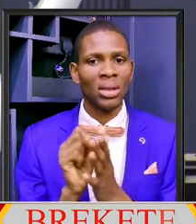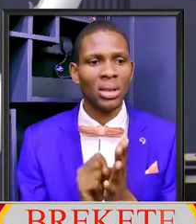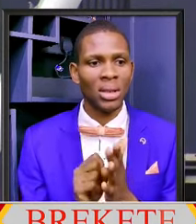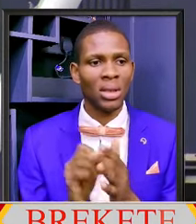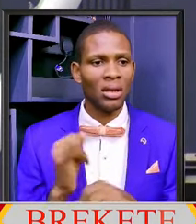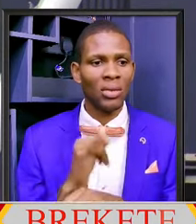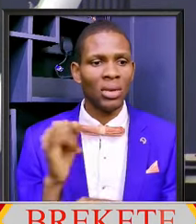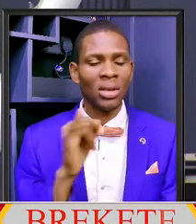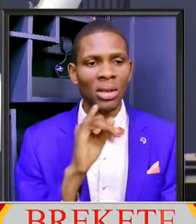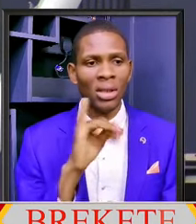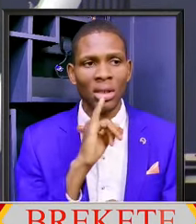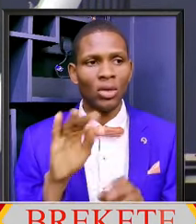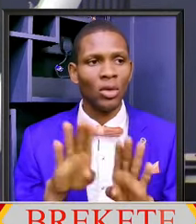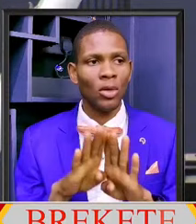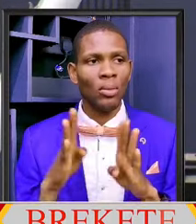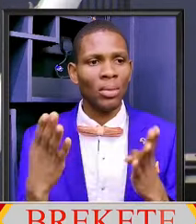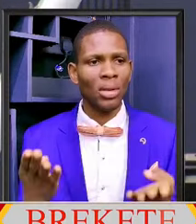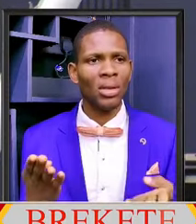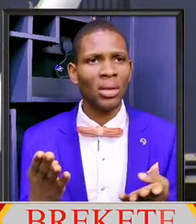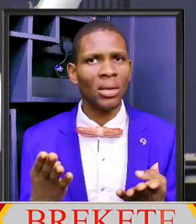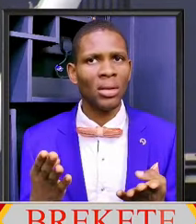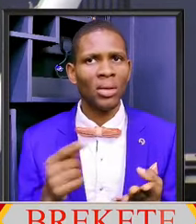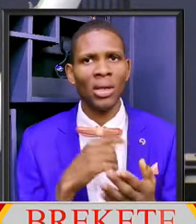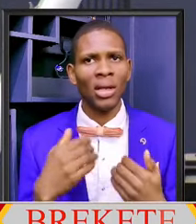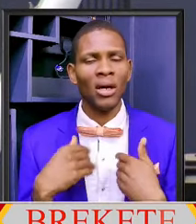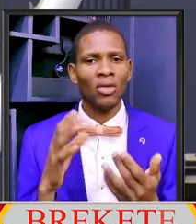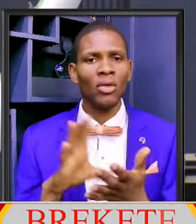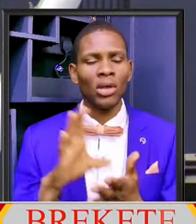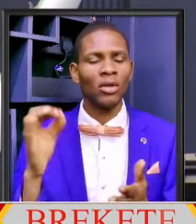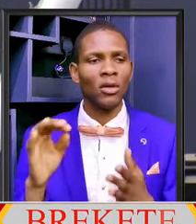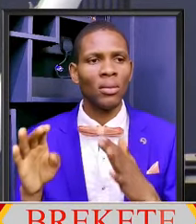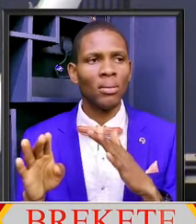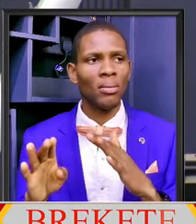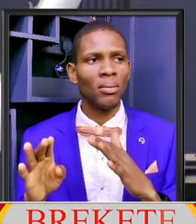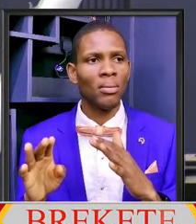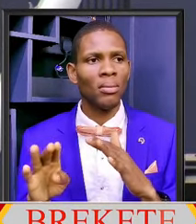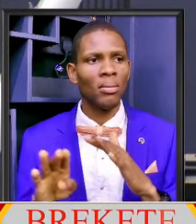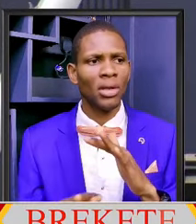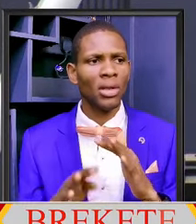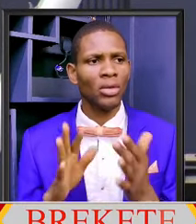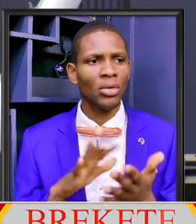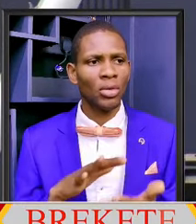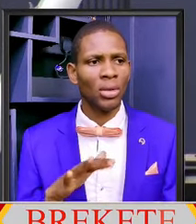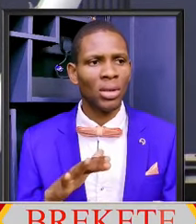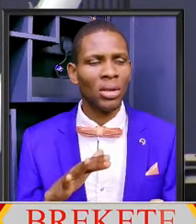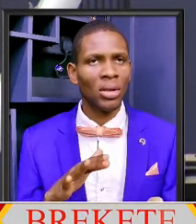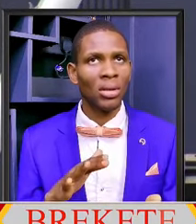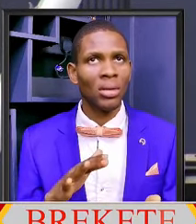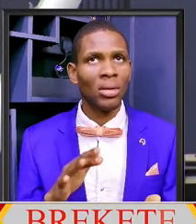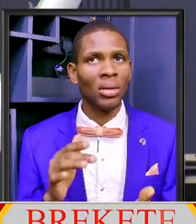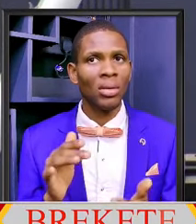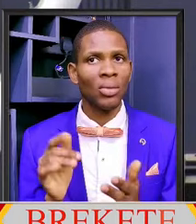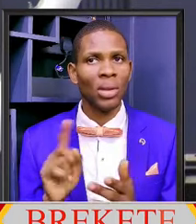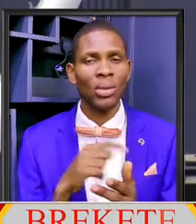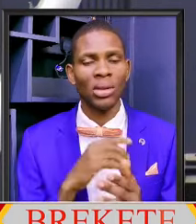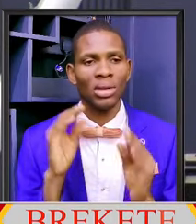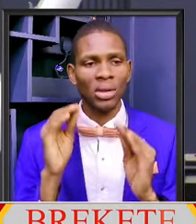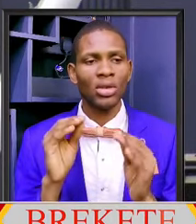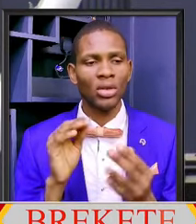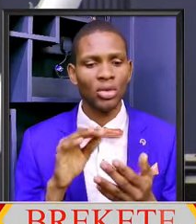is offering, we have College of Basic Studies. Where we teach students on